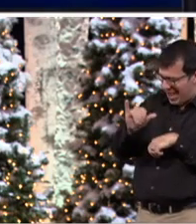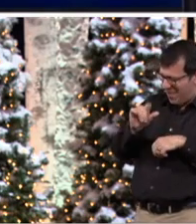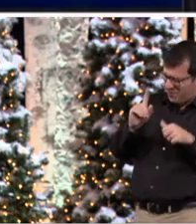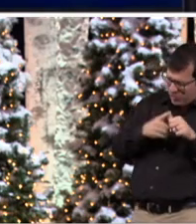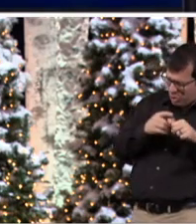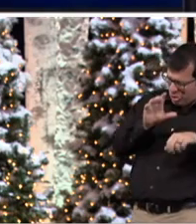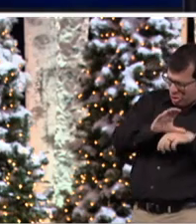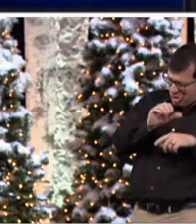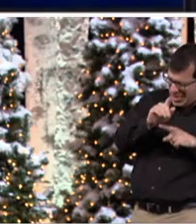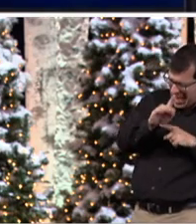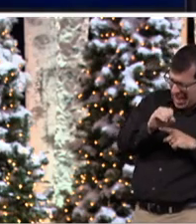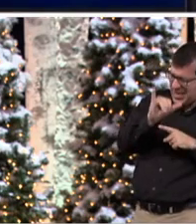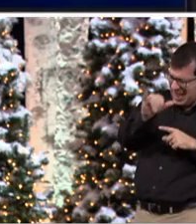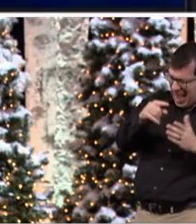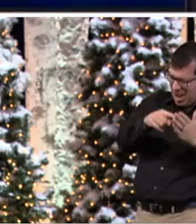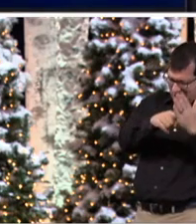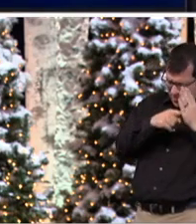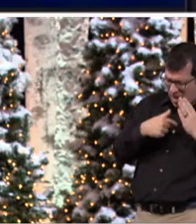you gave us the model.